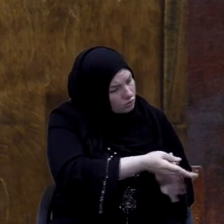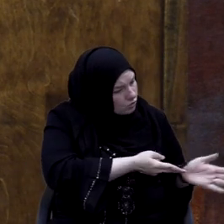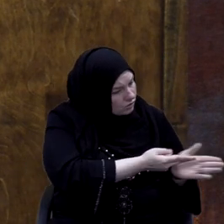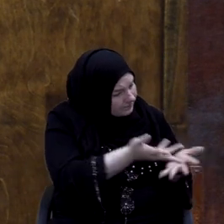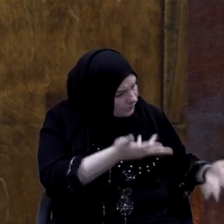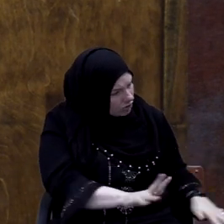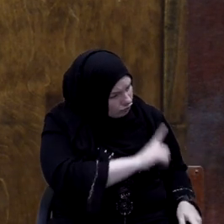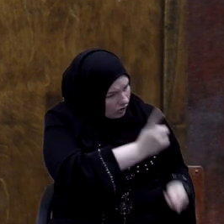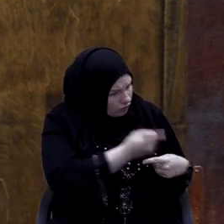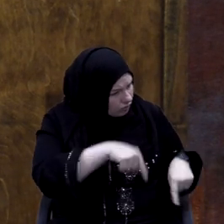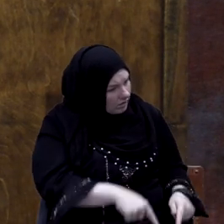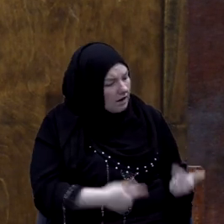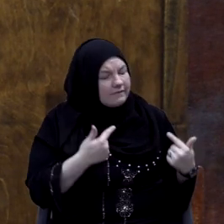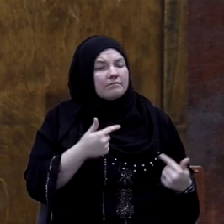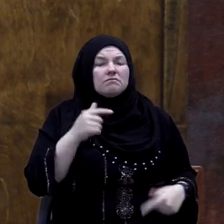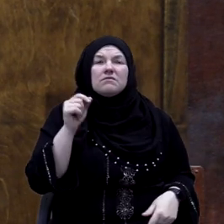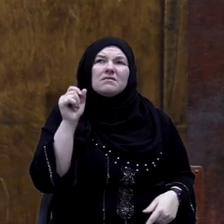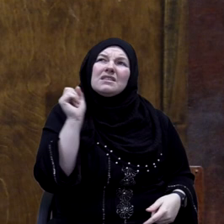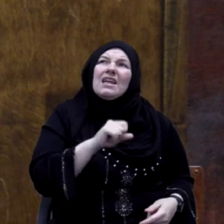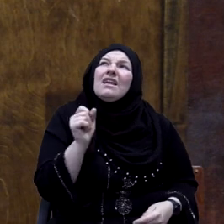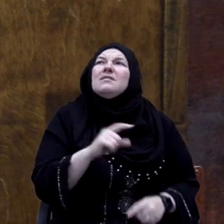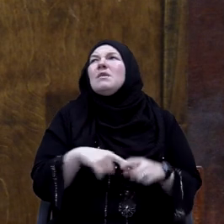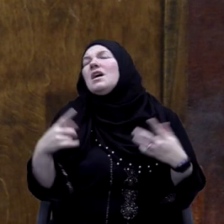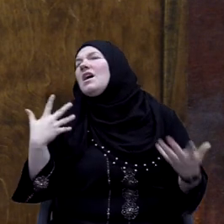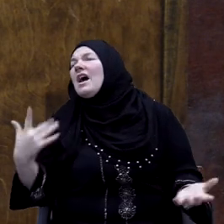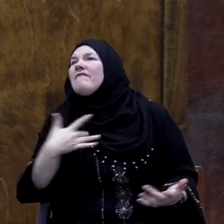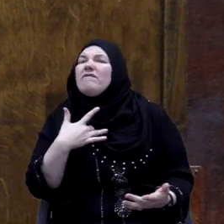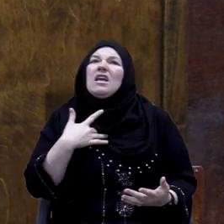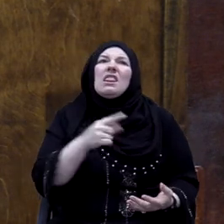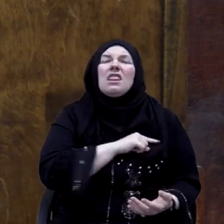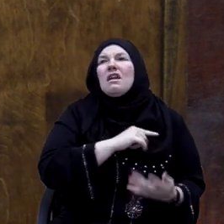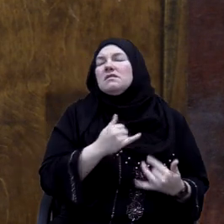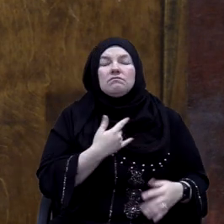says, stay put. Stay where you are.